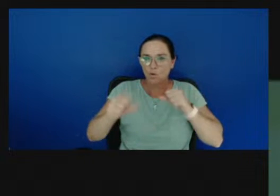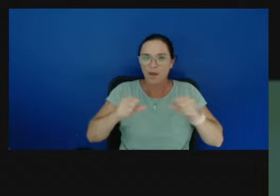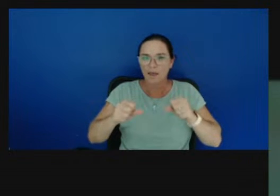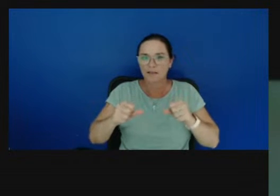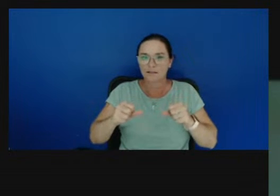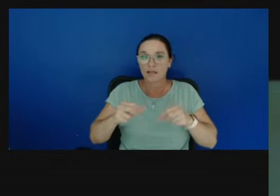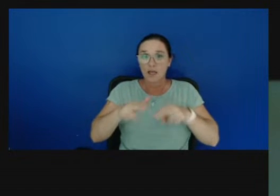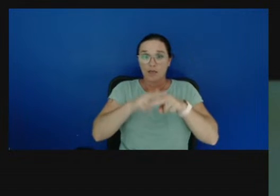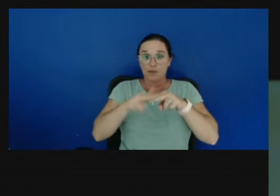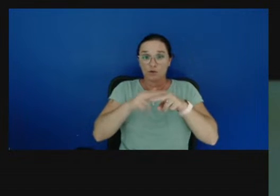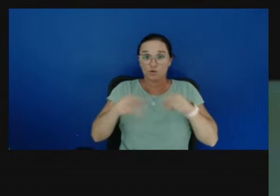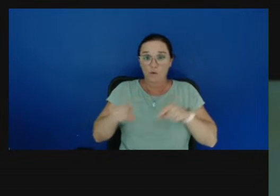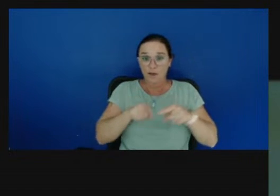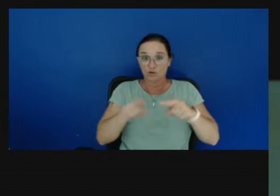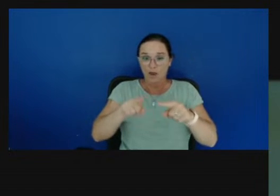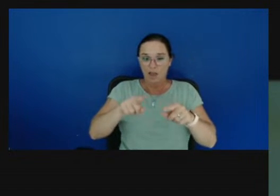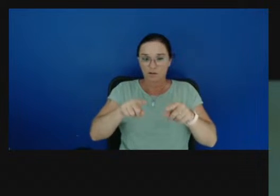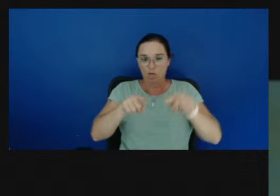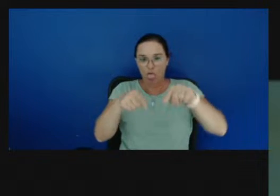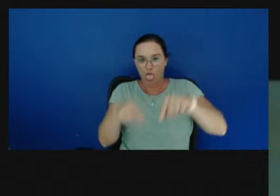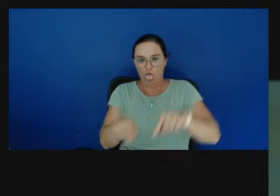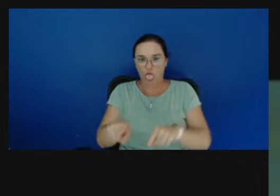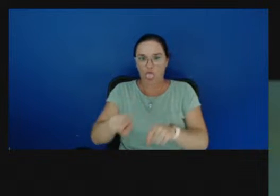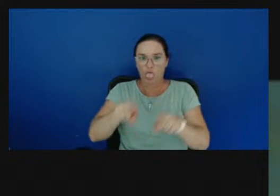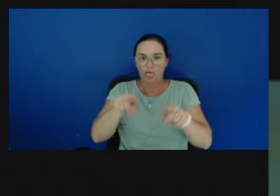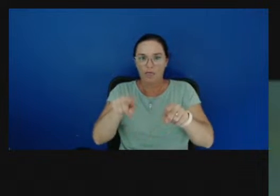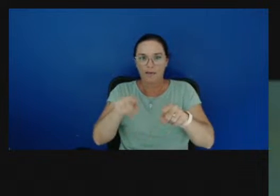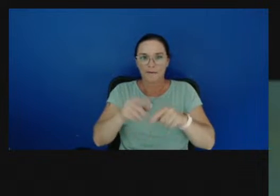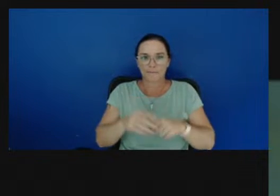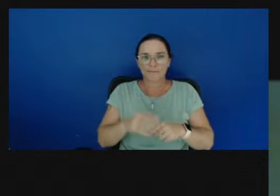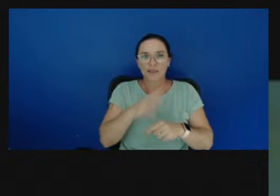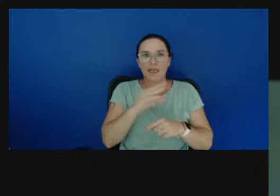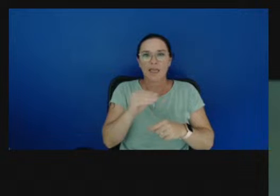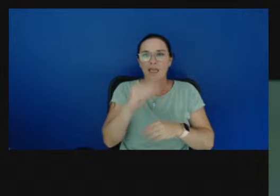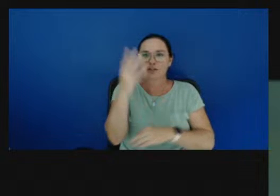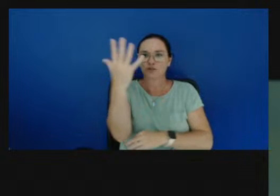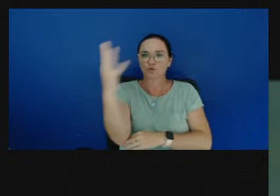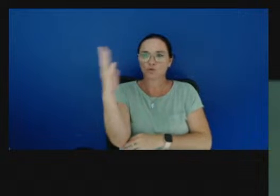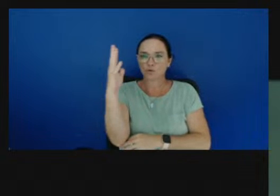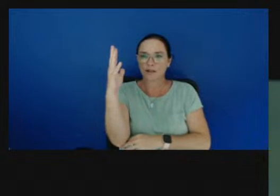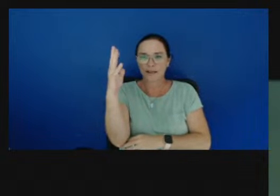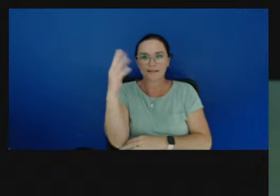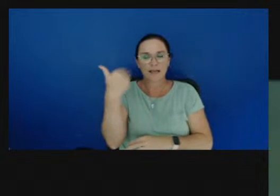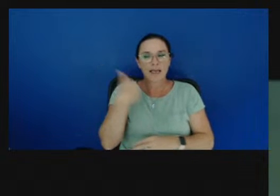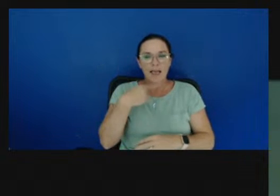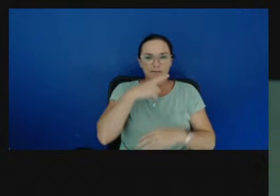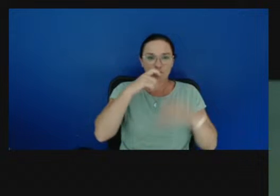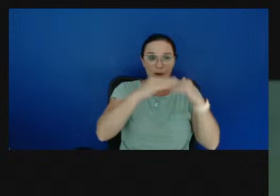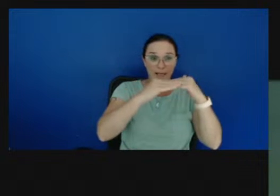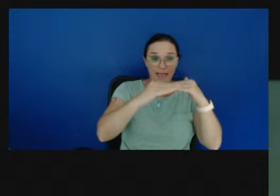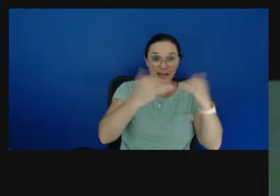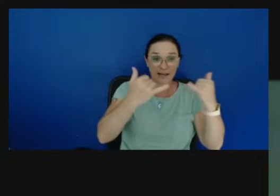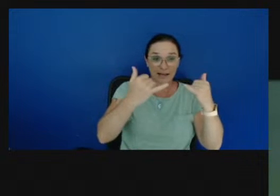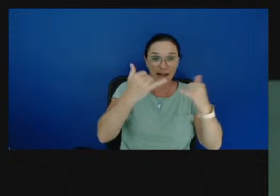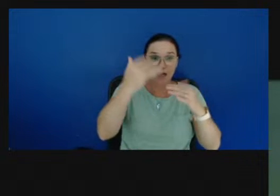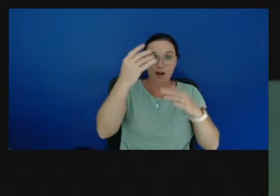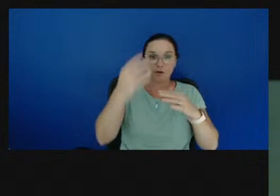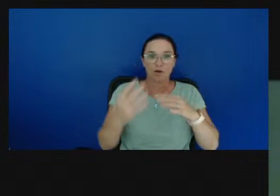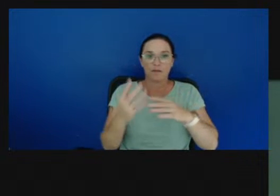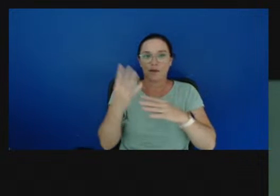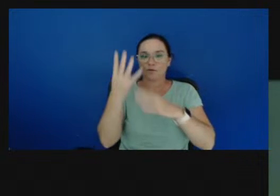were warped downward at the boundary of the graben, and palm trees that were on dry land a few days before were now located in a